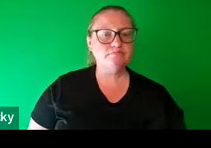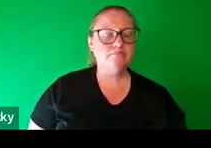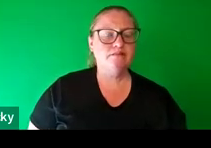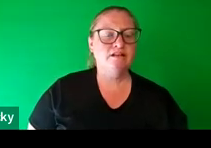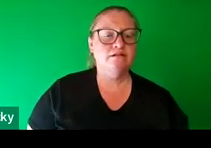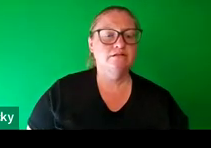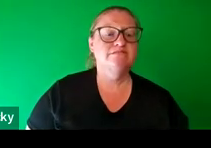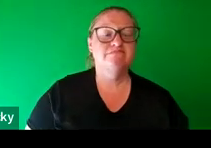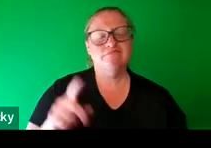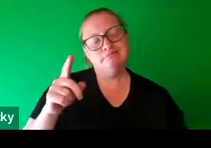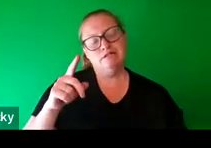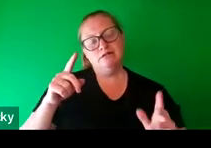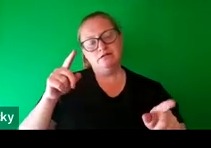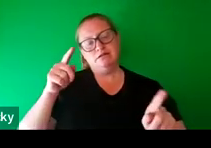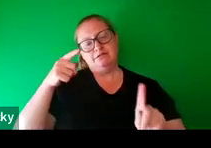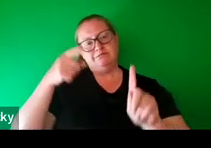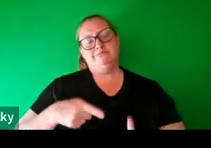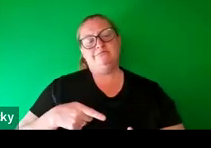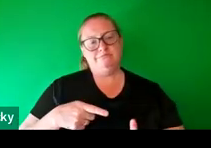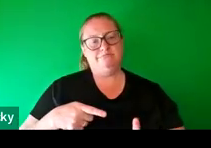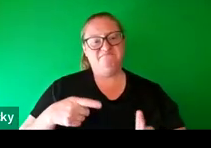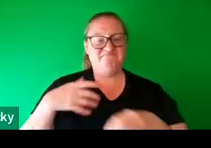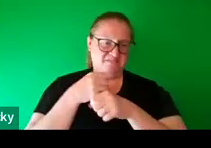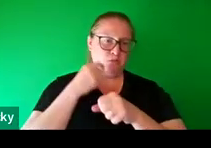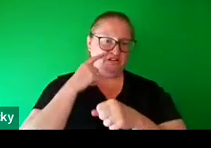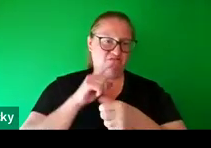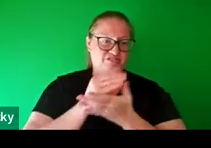So those are the highlights of section 2. If there are any questions.